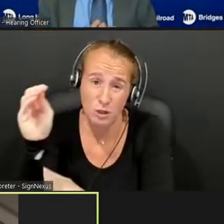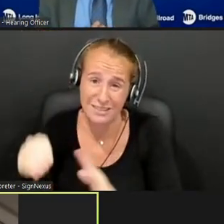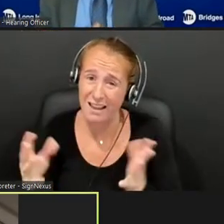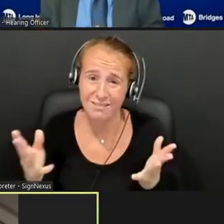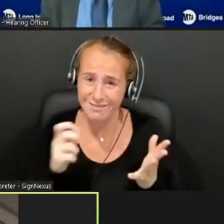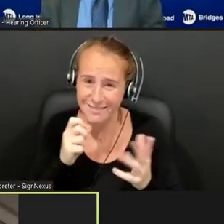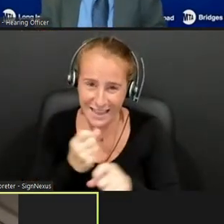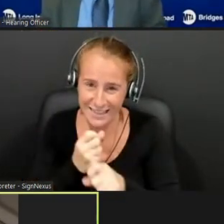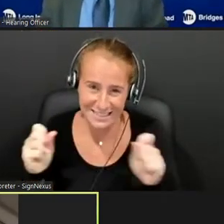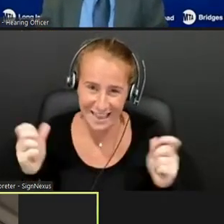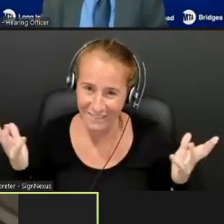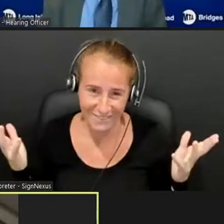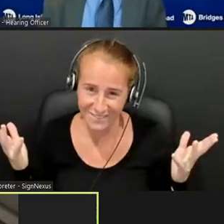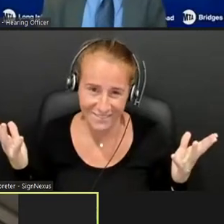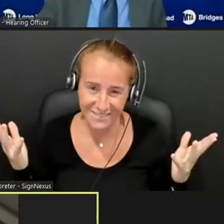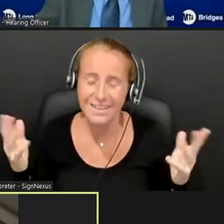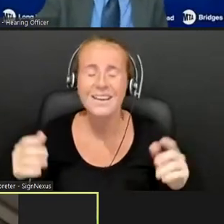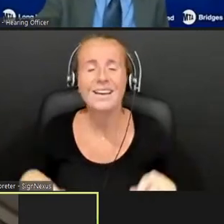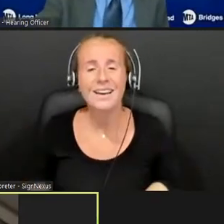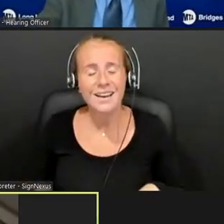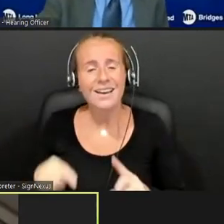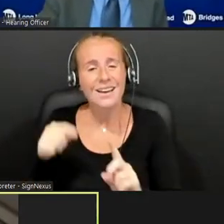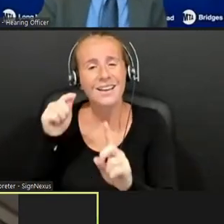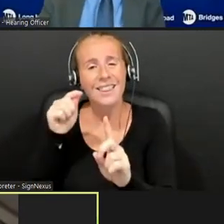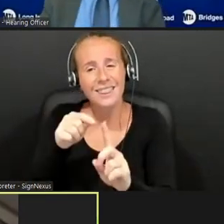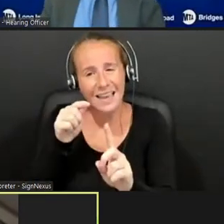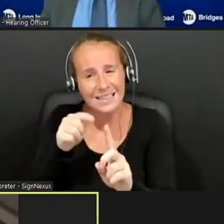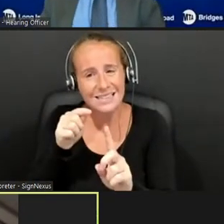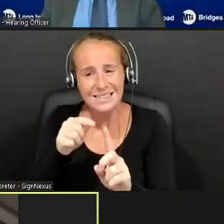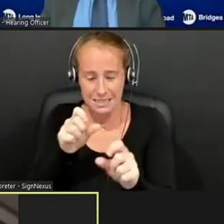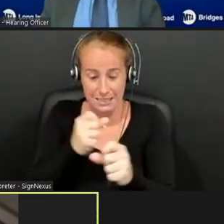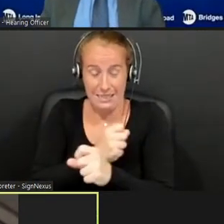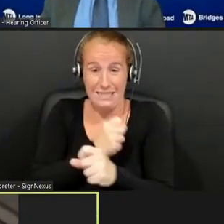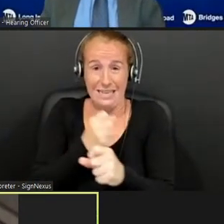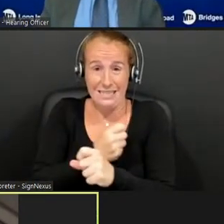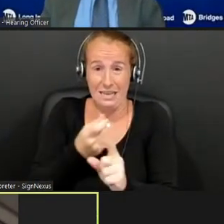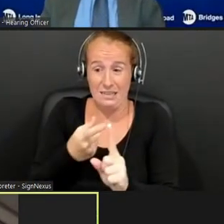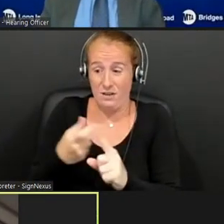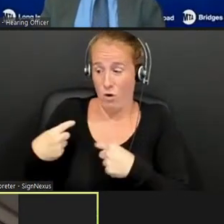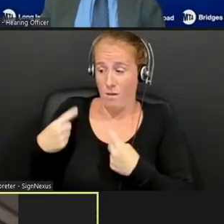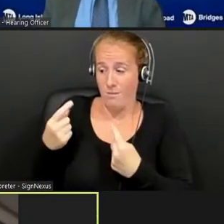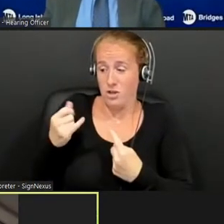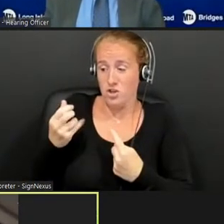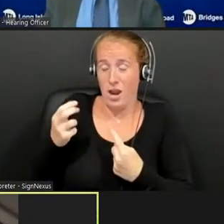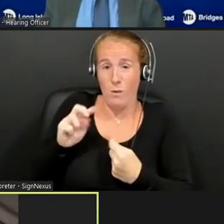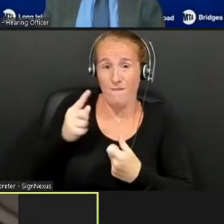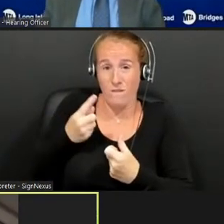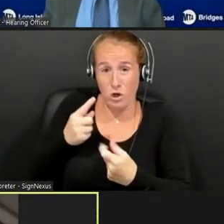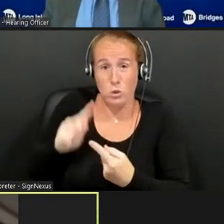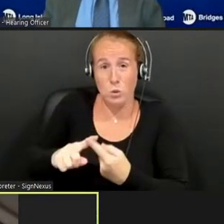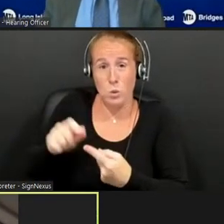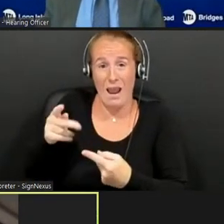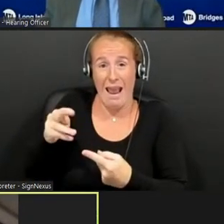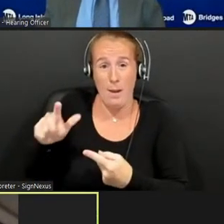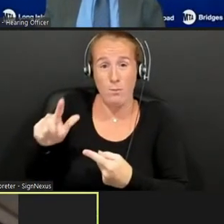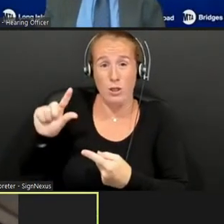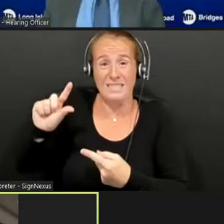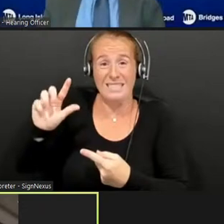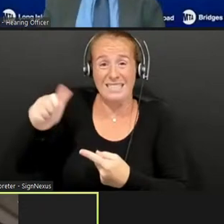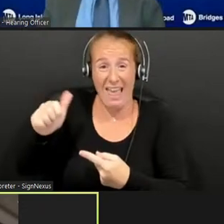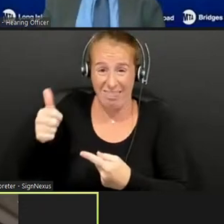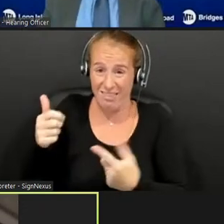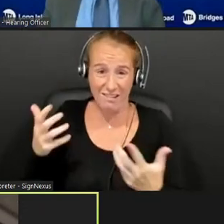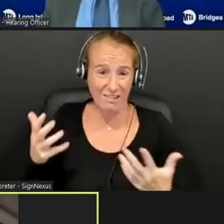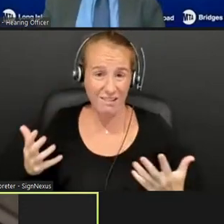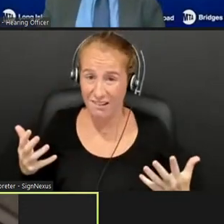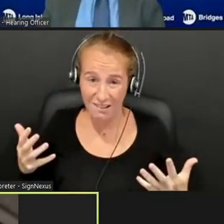safe this Statistics alone is from January 1st to April 10th of 2022. second thing is